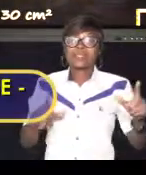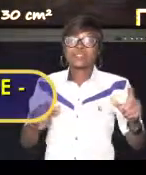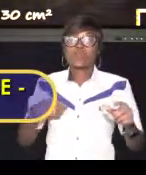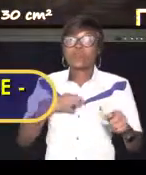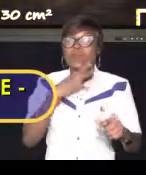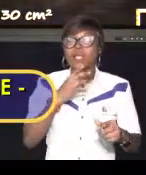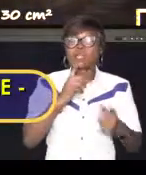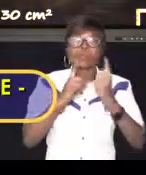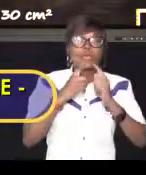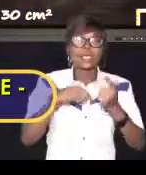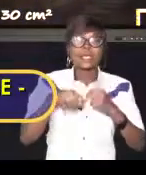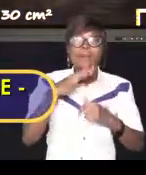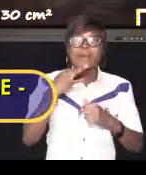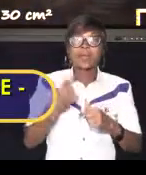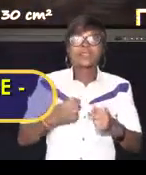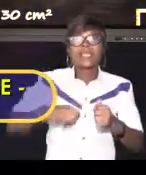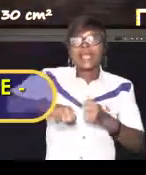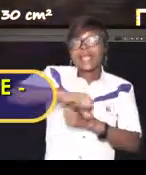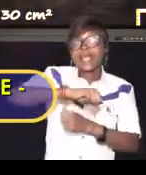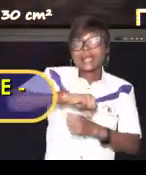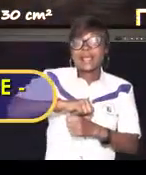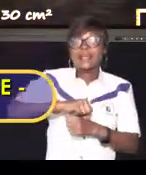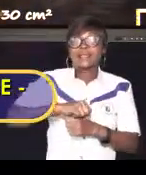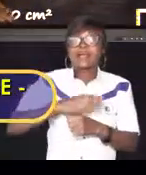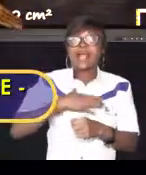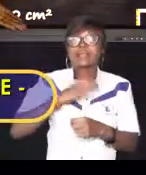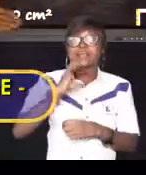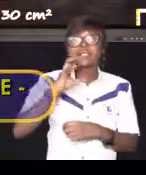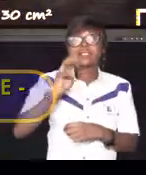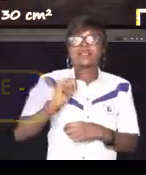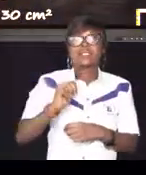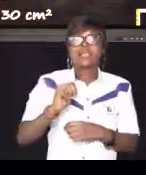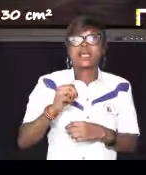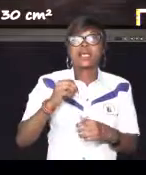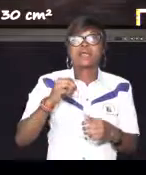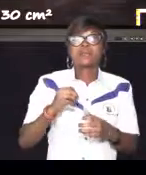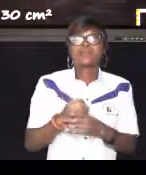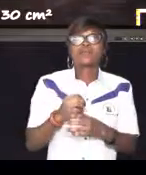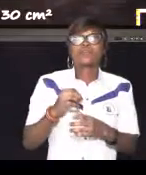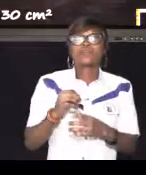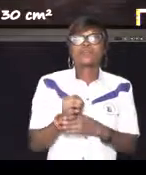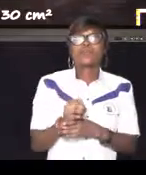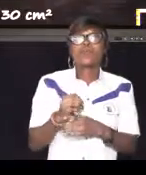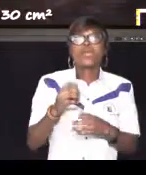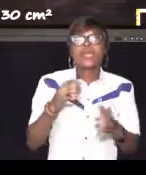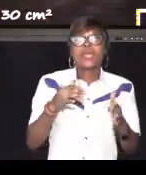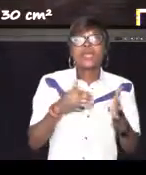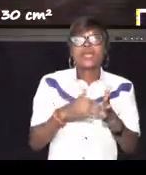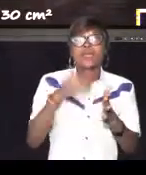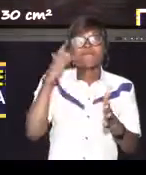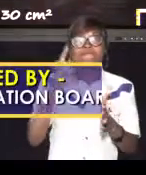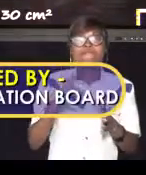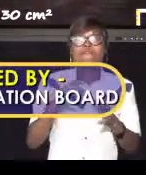length. When we're talking about area, we're talking about unit squares. So you must say there are 30 centimeter squares. So again, for